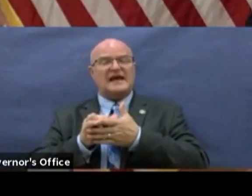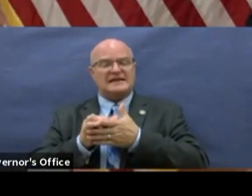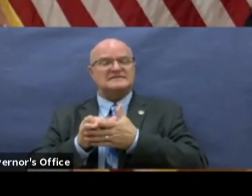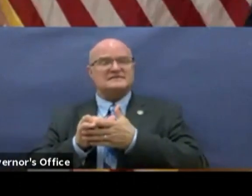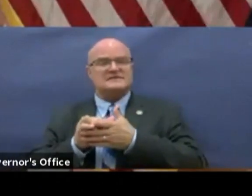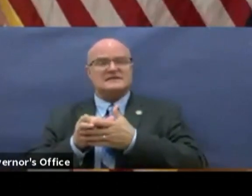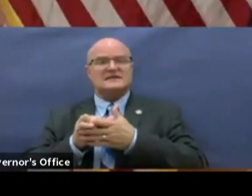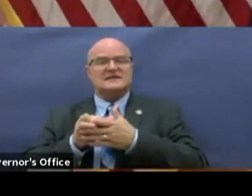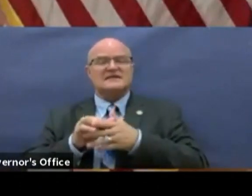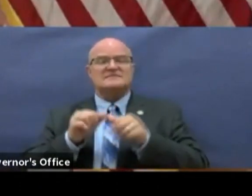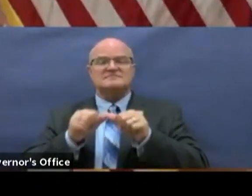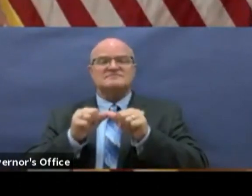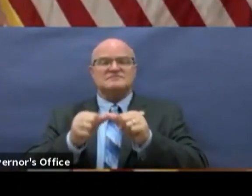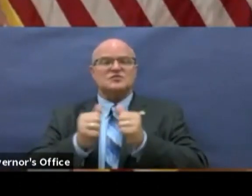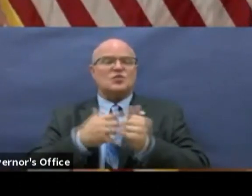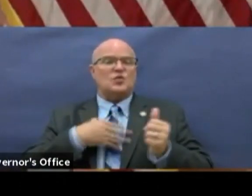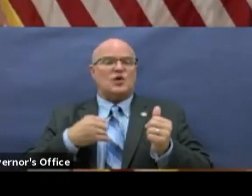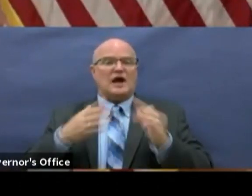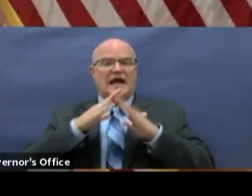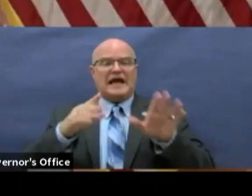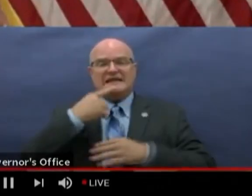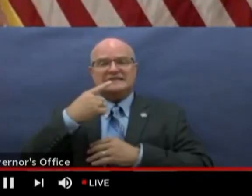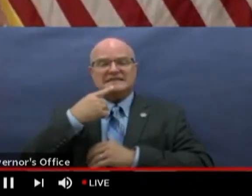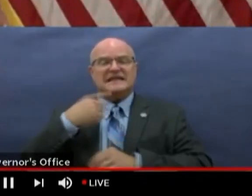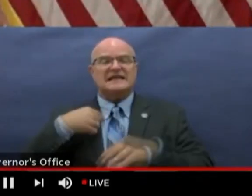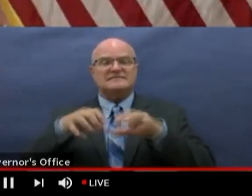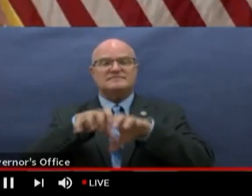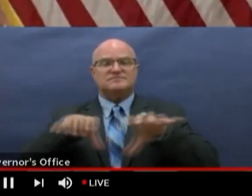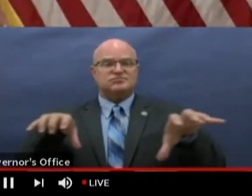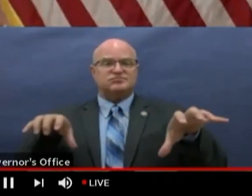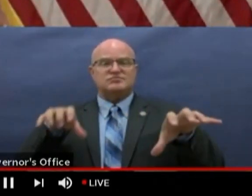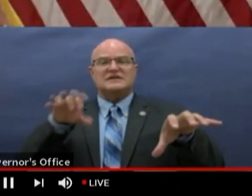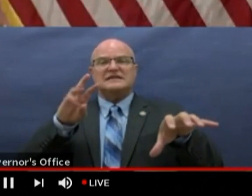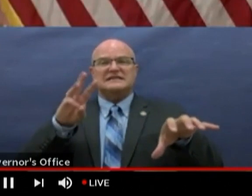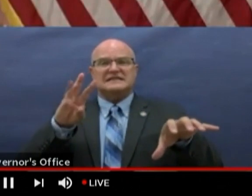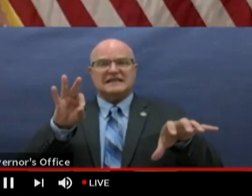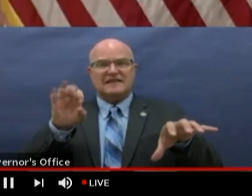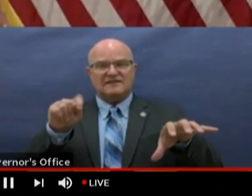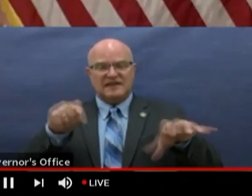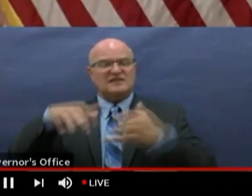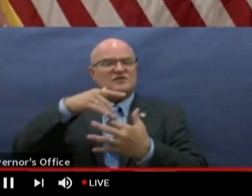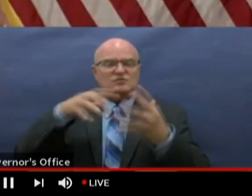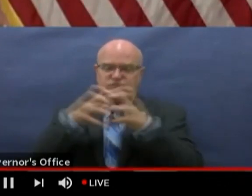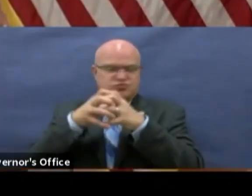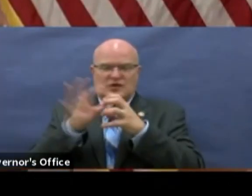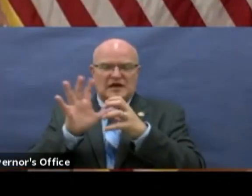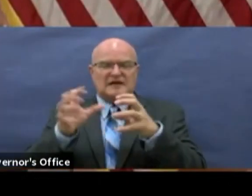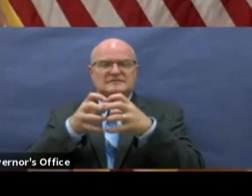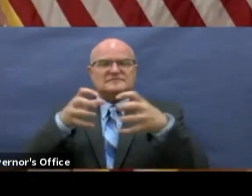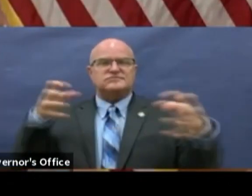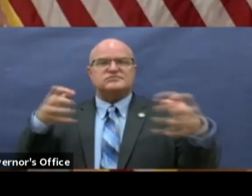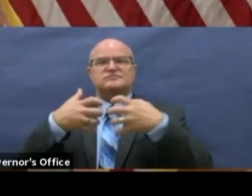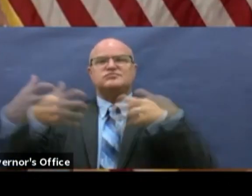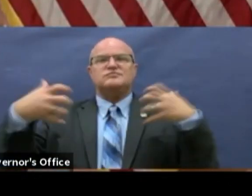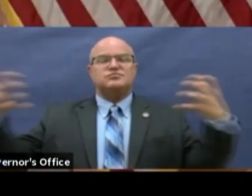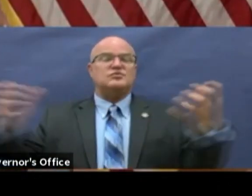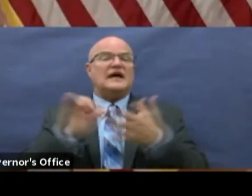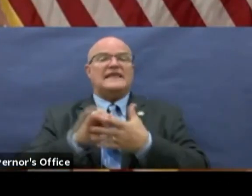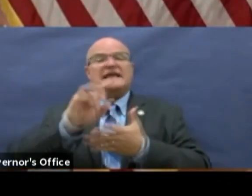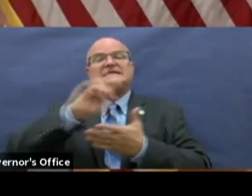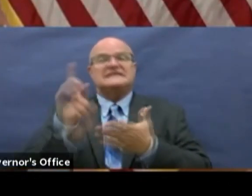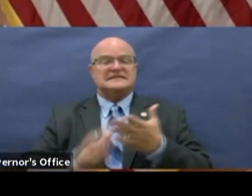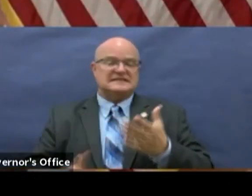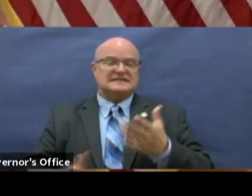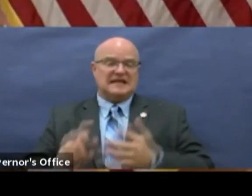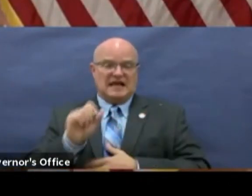House is saying to restrict those social, those intimate, those close gatherings, and that's the design